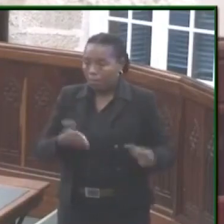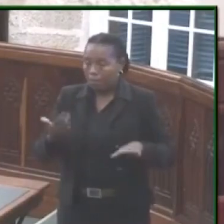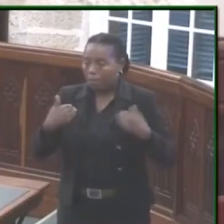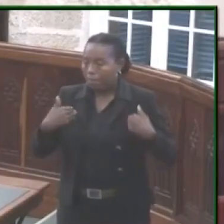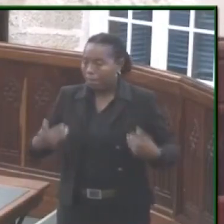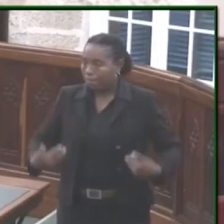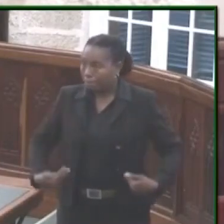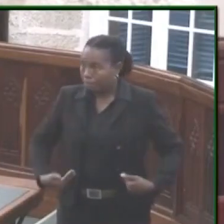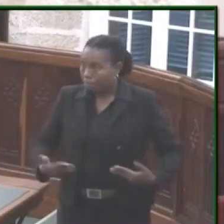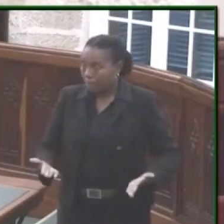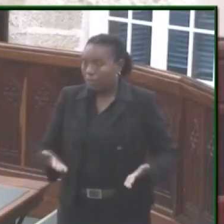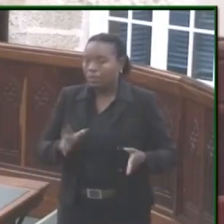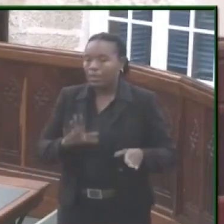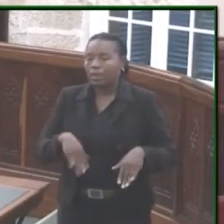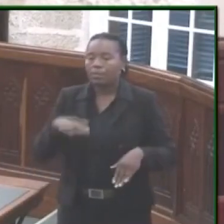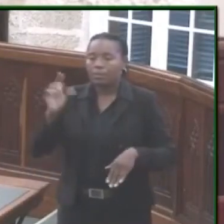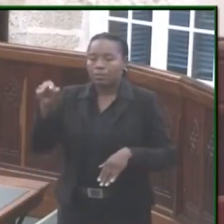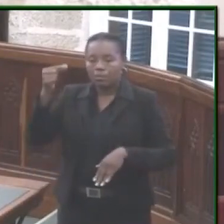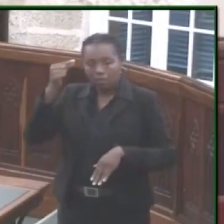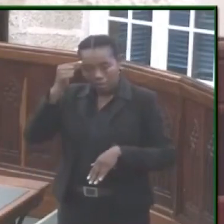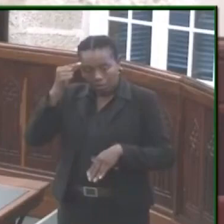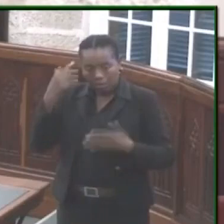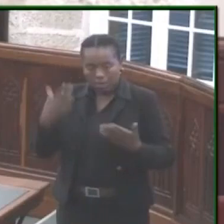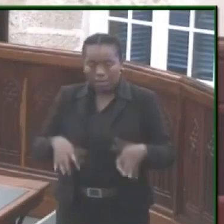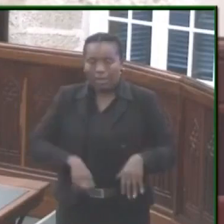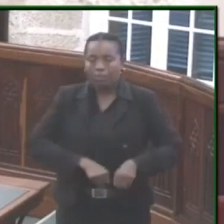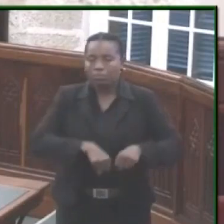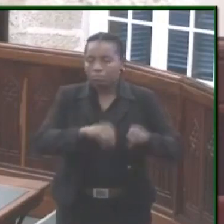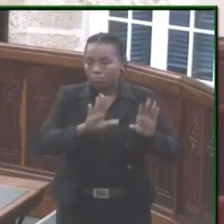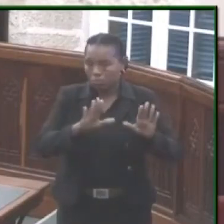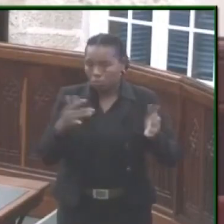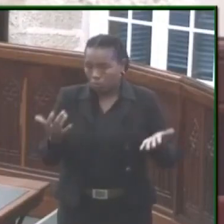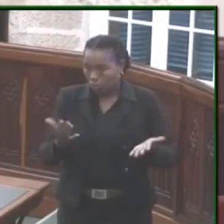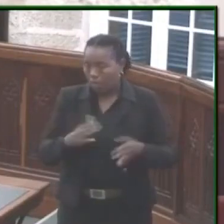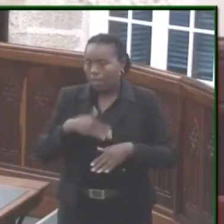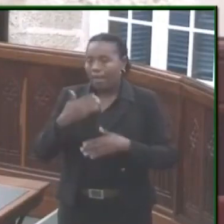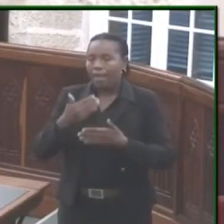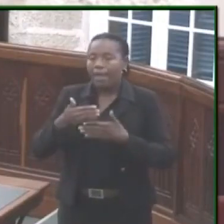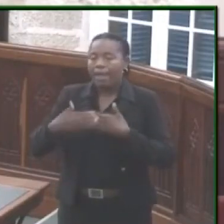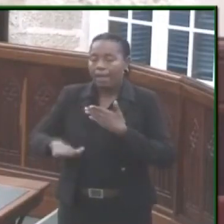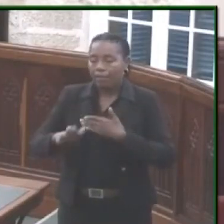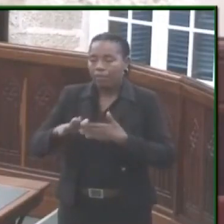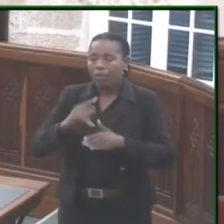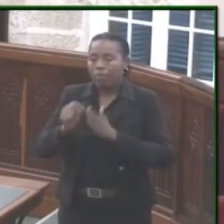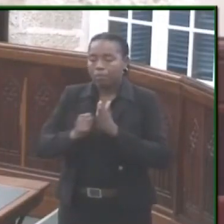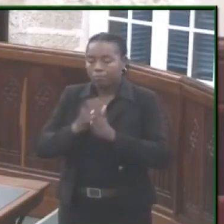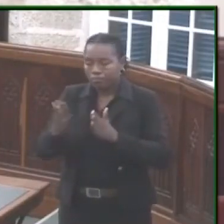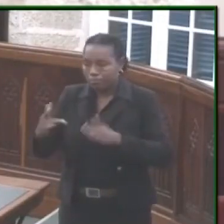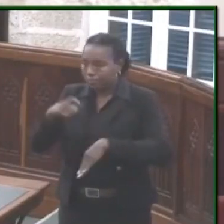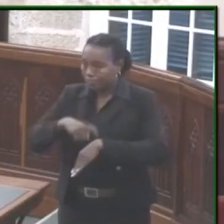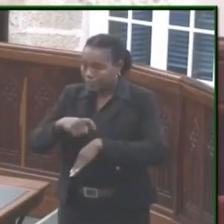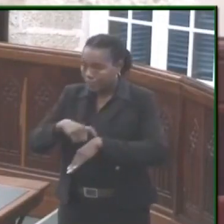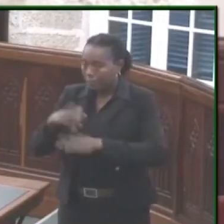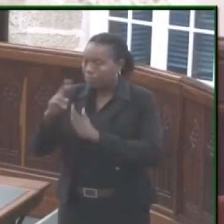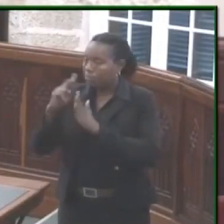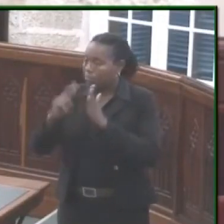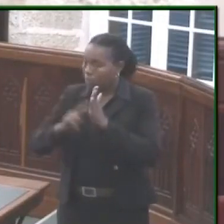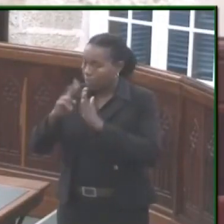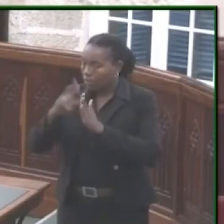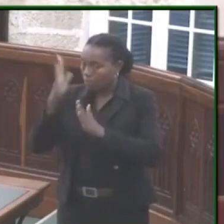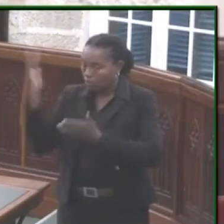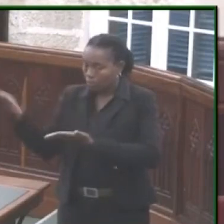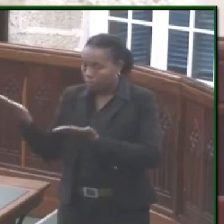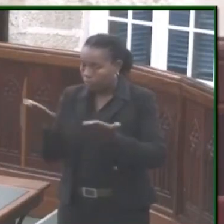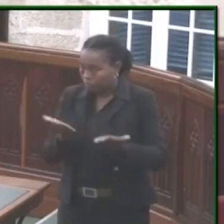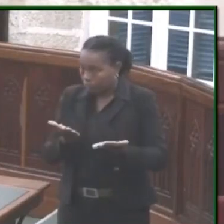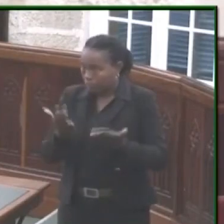bodies by the state after an inordinately long period of time. But those are regulations that will come. At this point